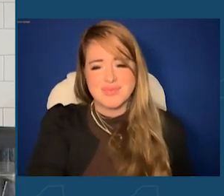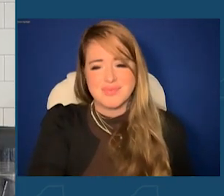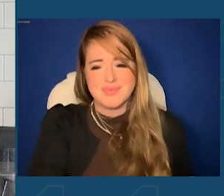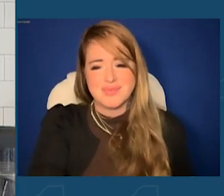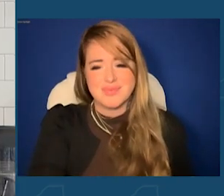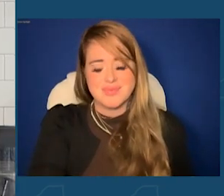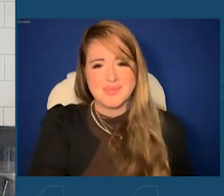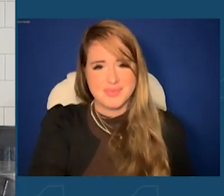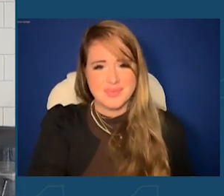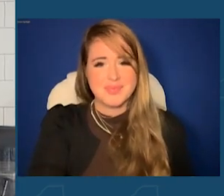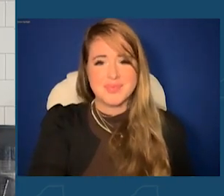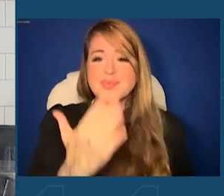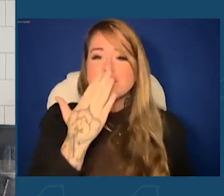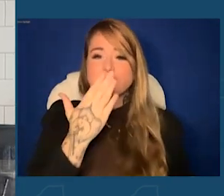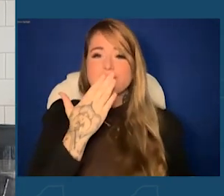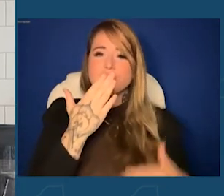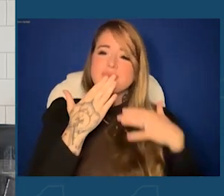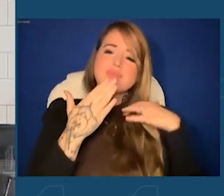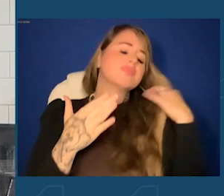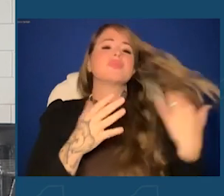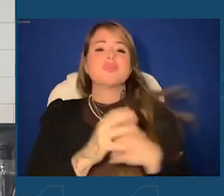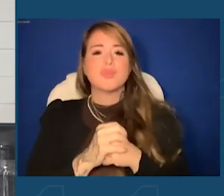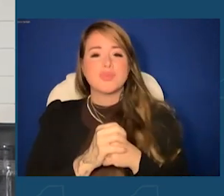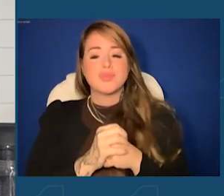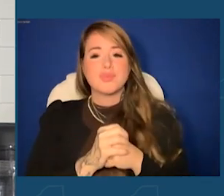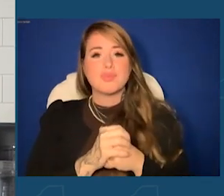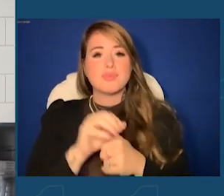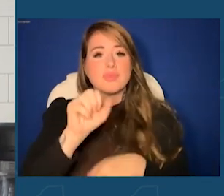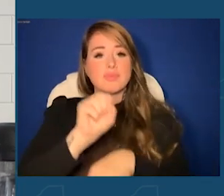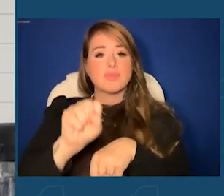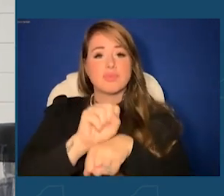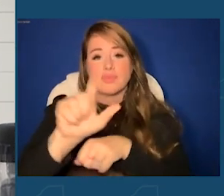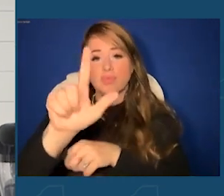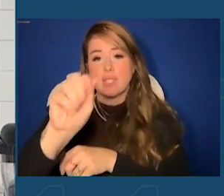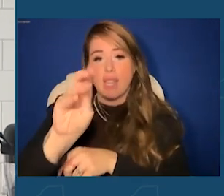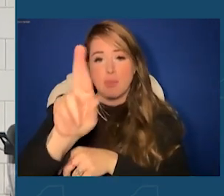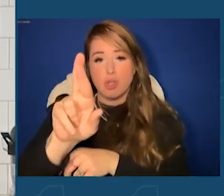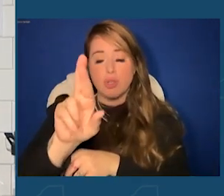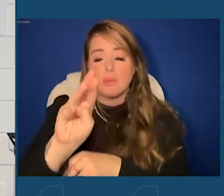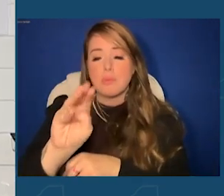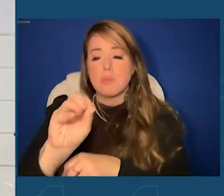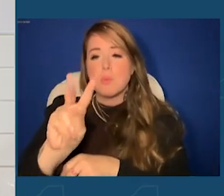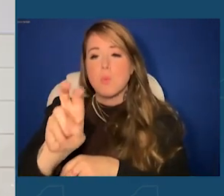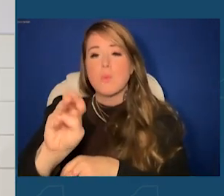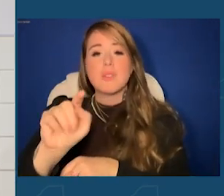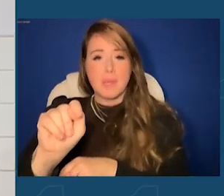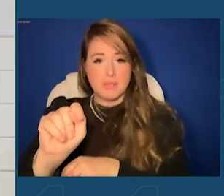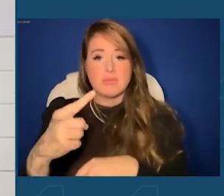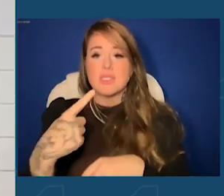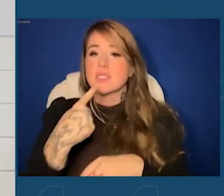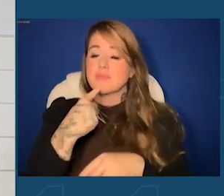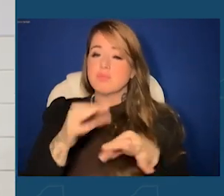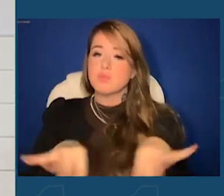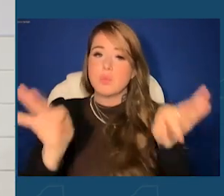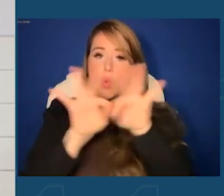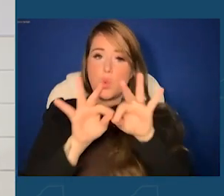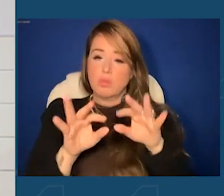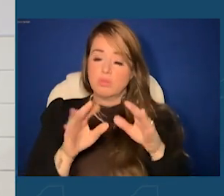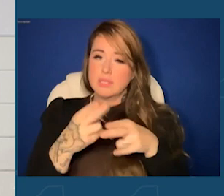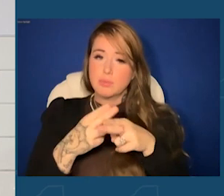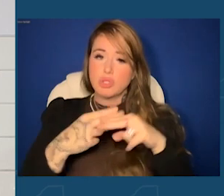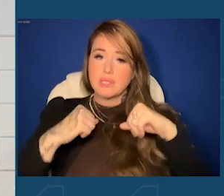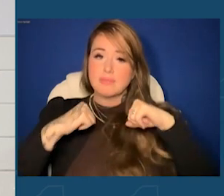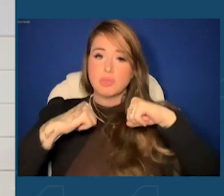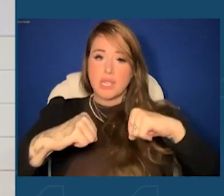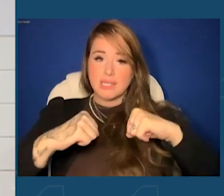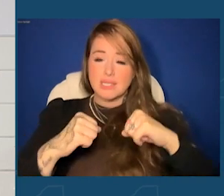Thank you. Thank you. The labor movement strongly supports making the temporary protective status as expansive as possible